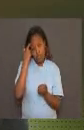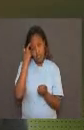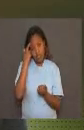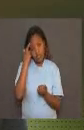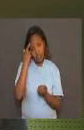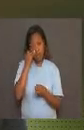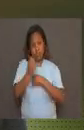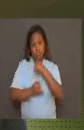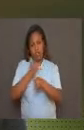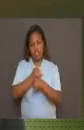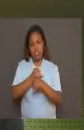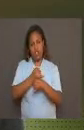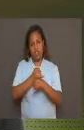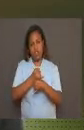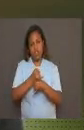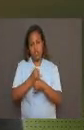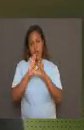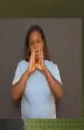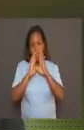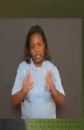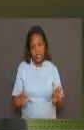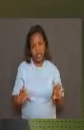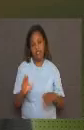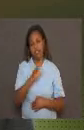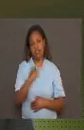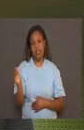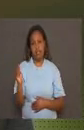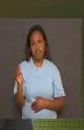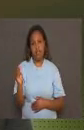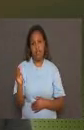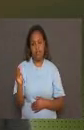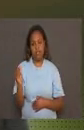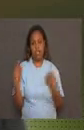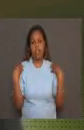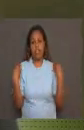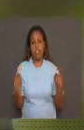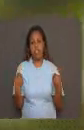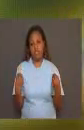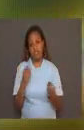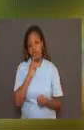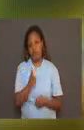is international peace and well-being. well-being.